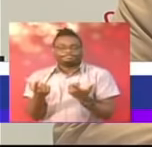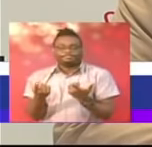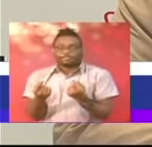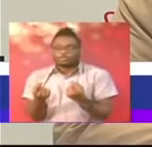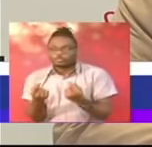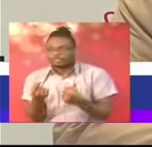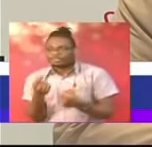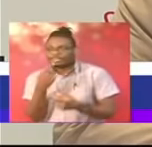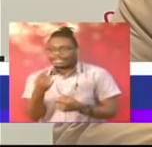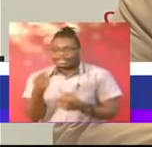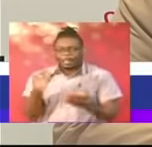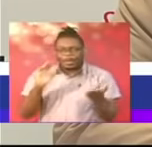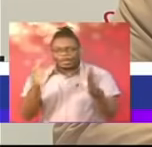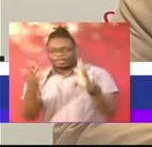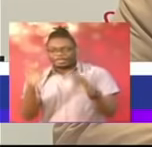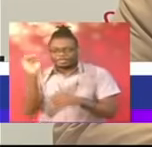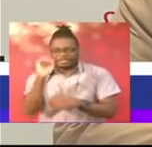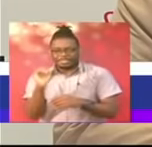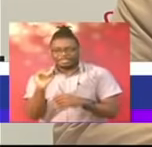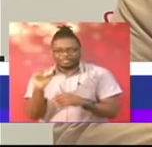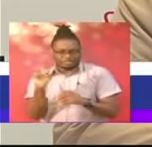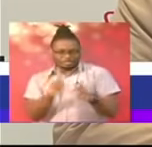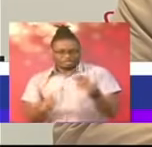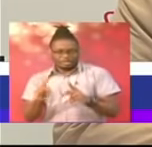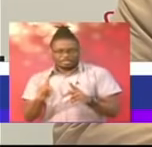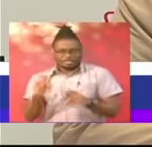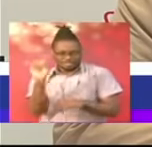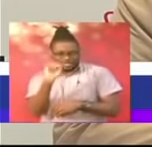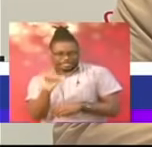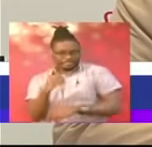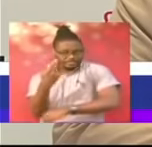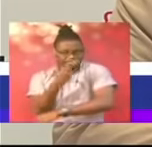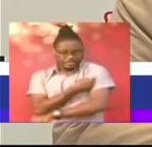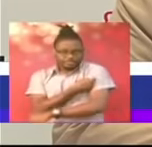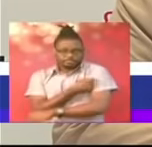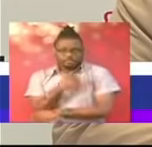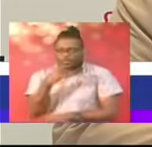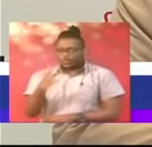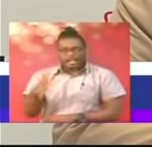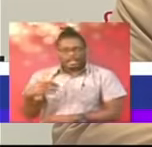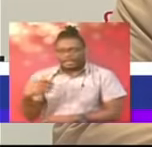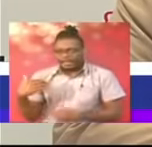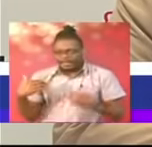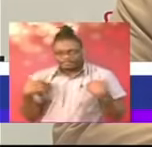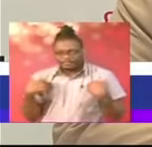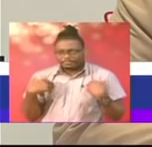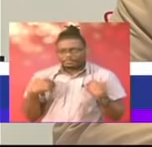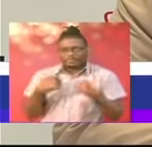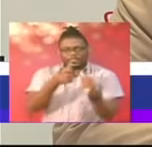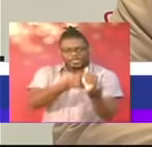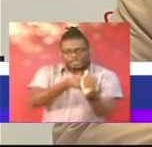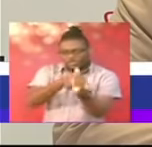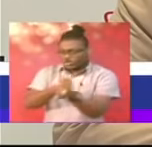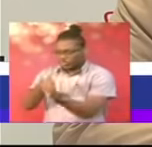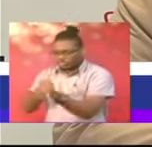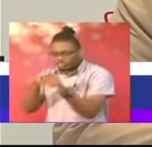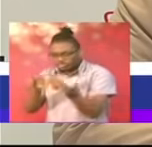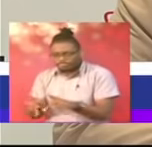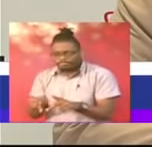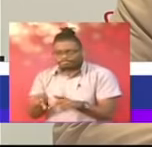breakthrough, because we know that we don't necessarily have vaccine status for each individual that has been